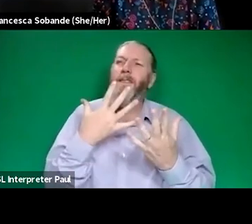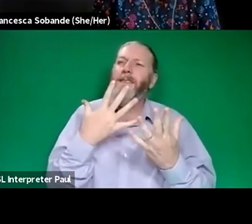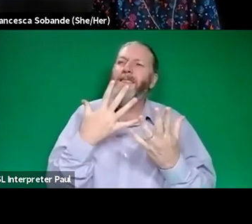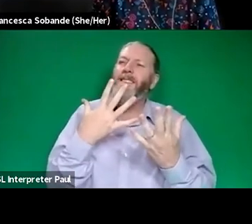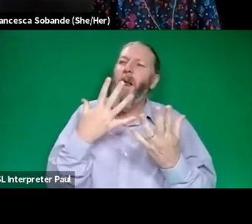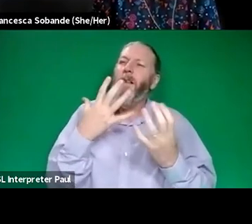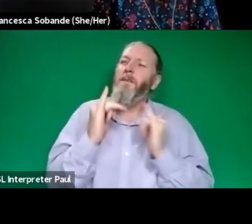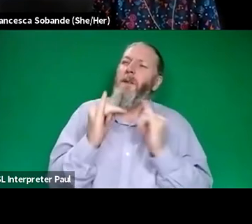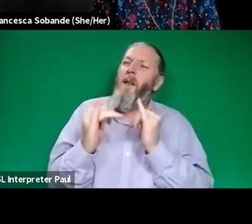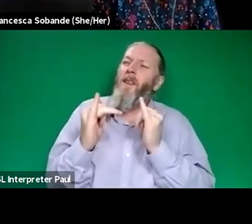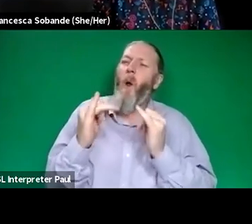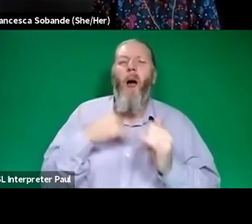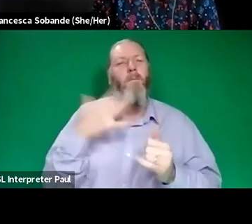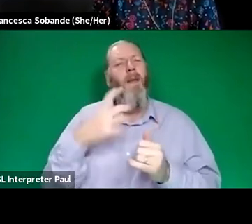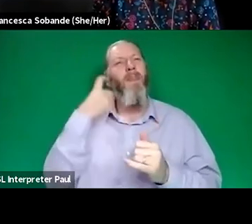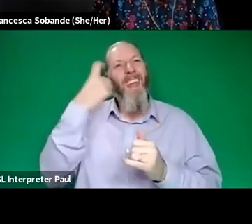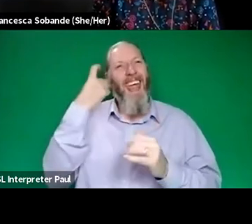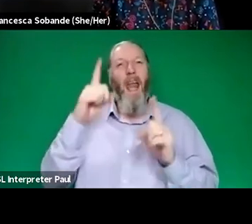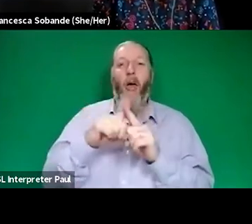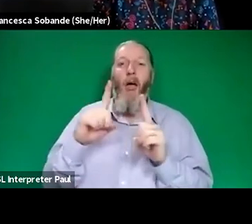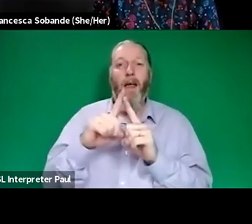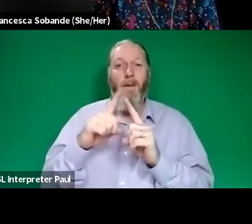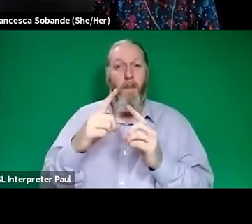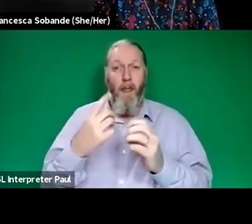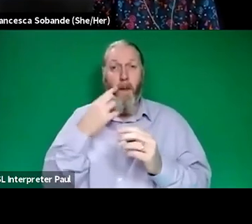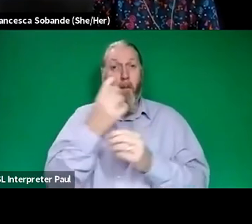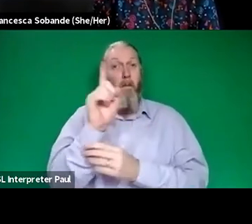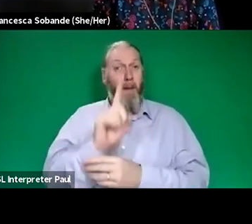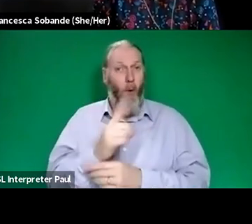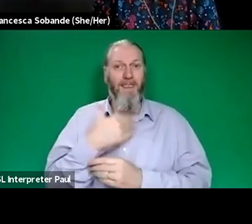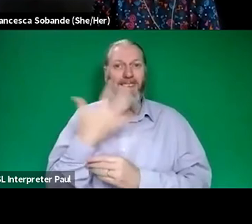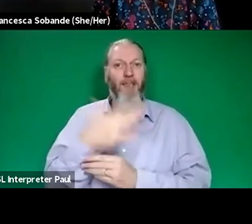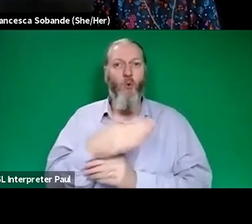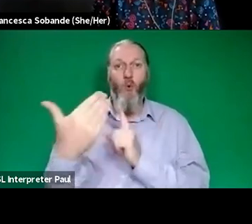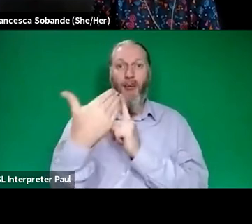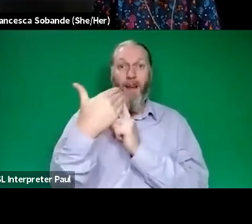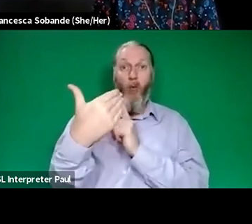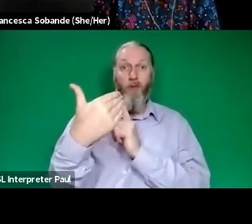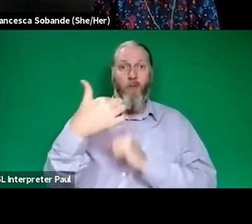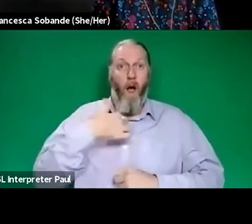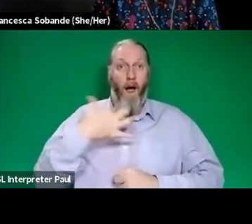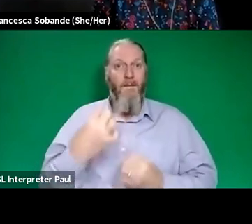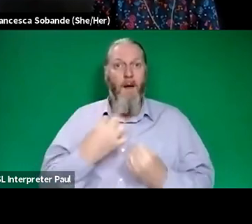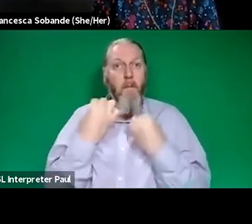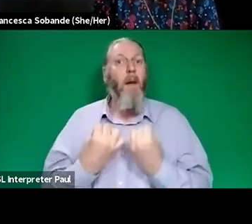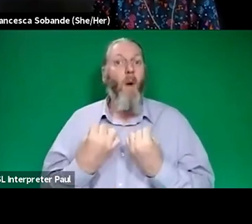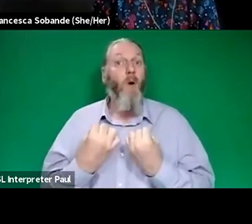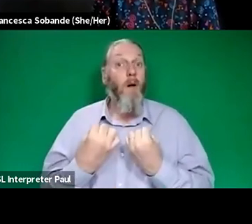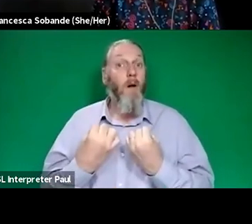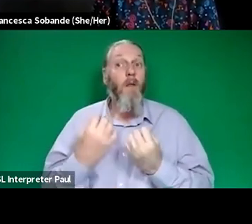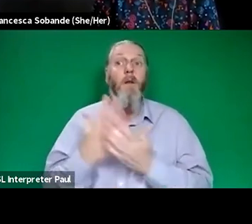accountability as acknowledgement. And as you said, they're two totally different things. We're mildly acknowledging certain things, but